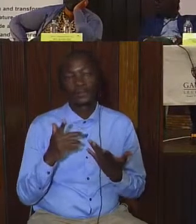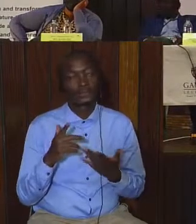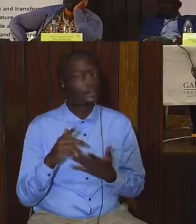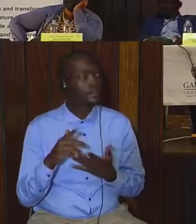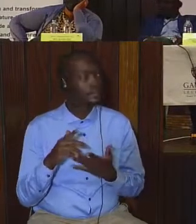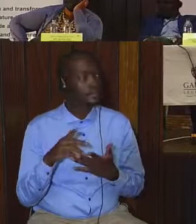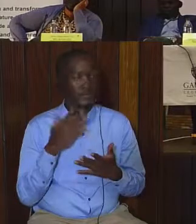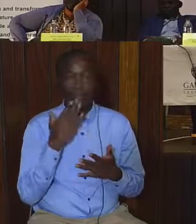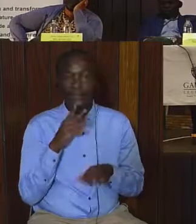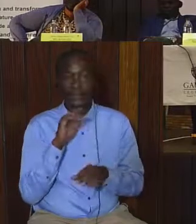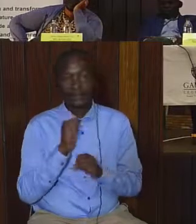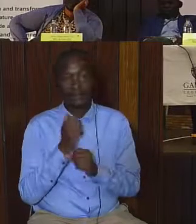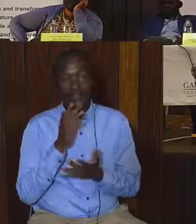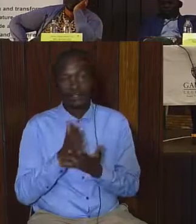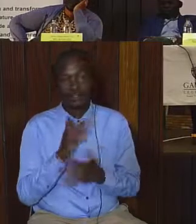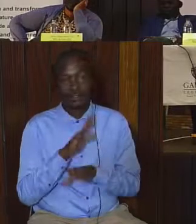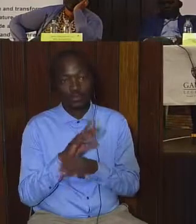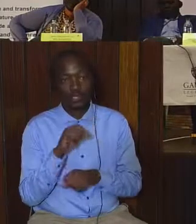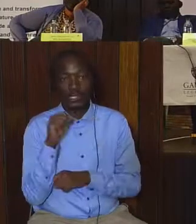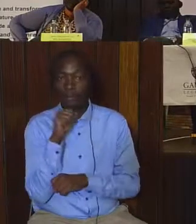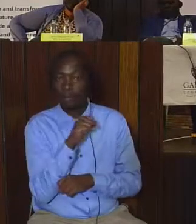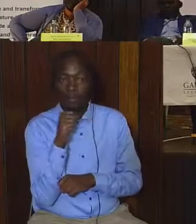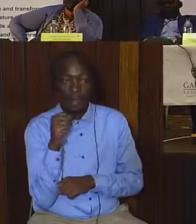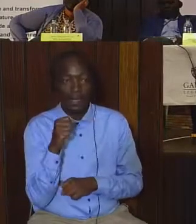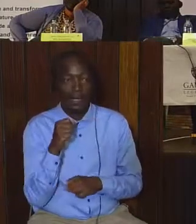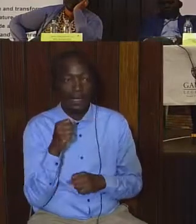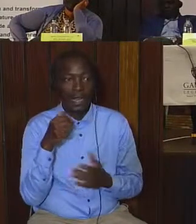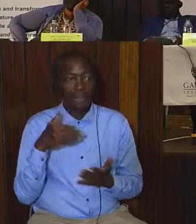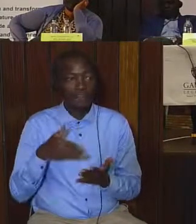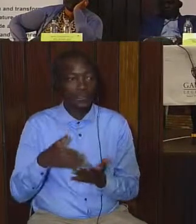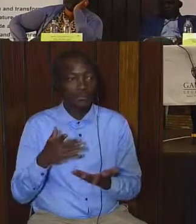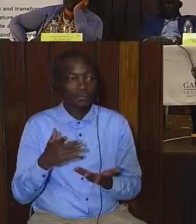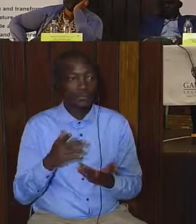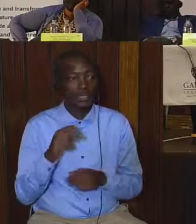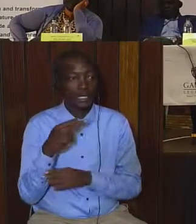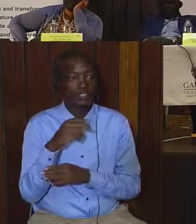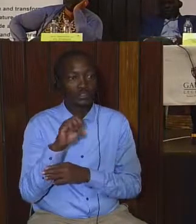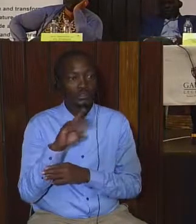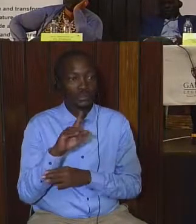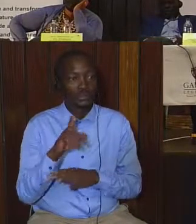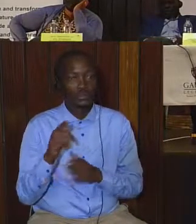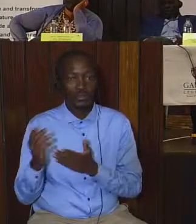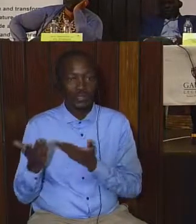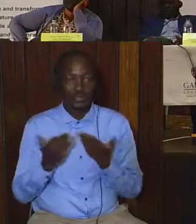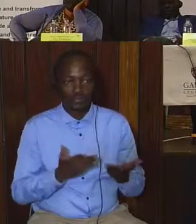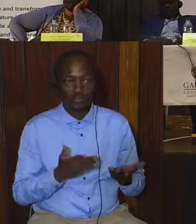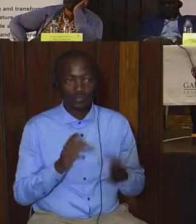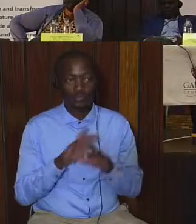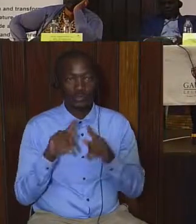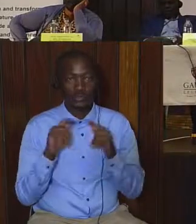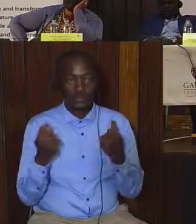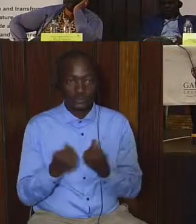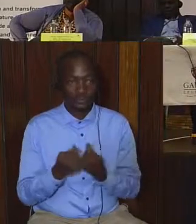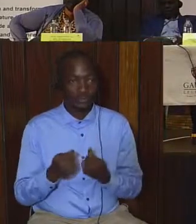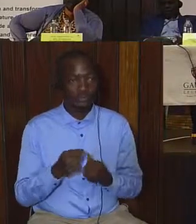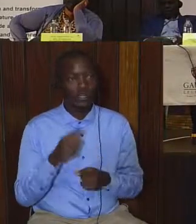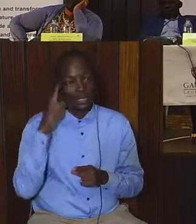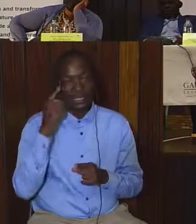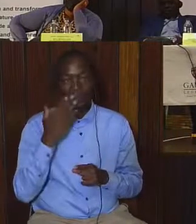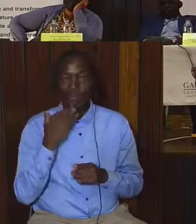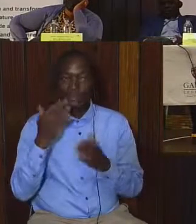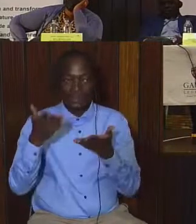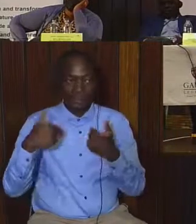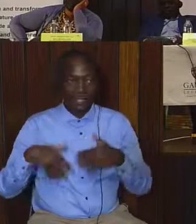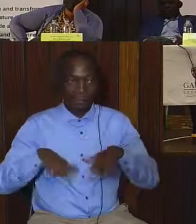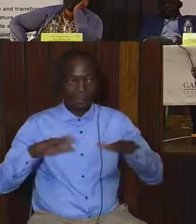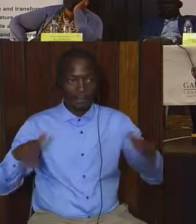Stambisa, can we make sure there's also a roving mic available, because the HOD would want to introduce his team. But HOD, I think if you could come up